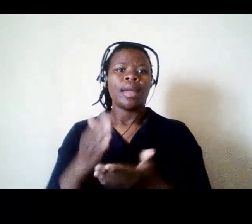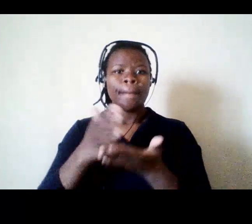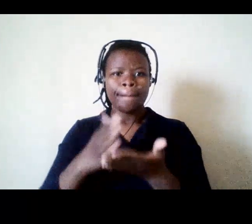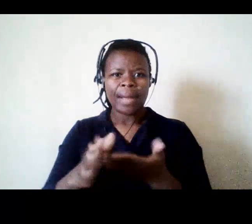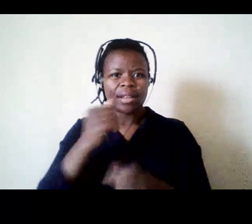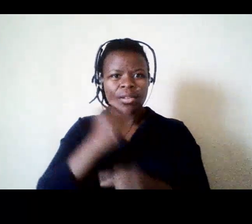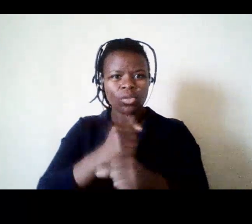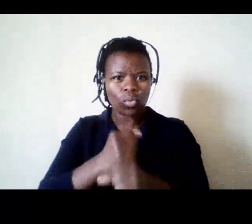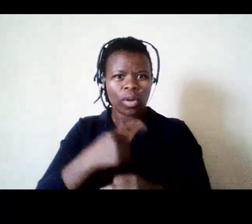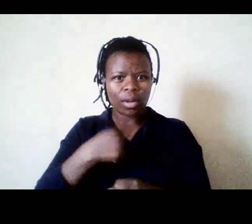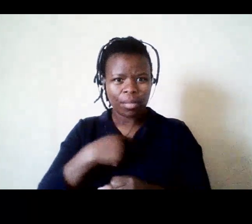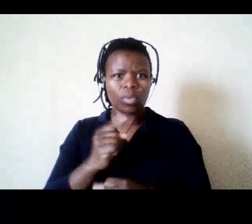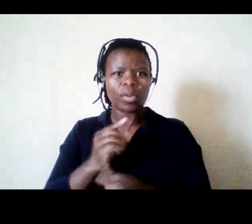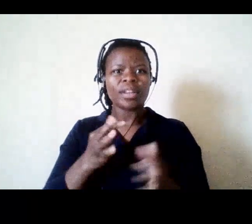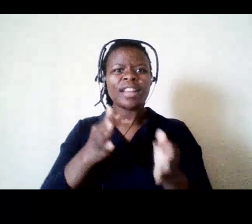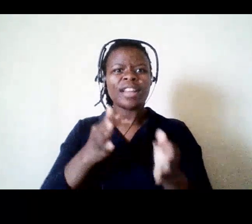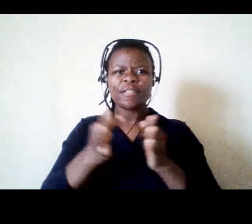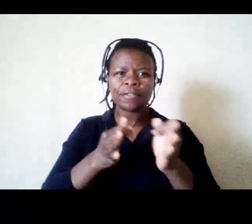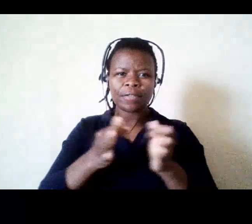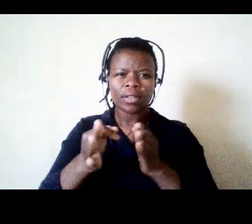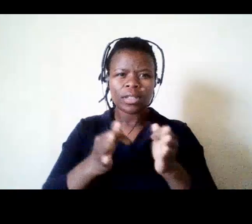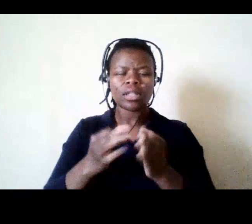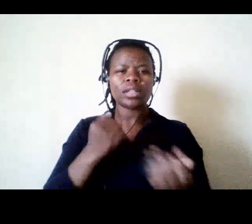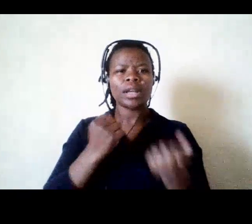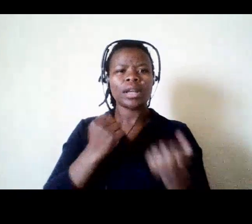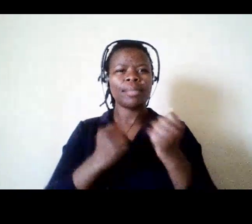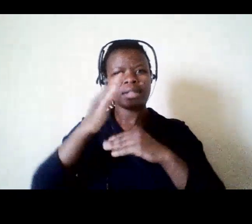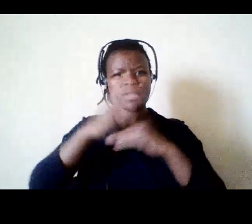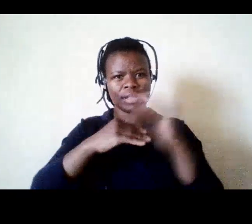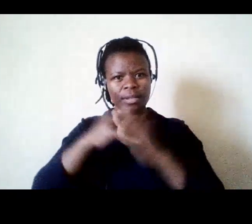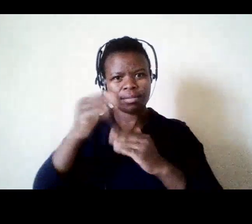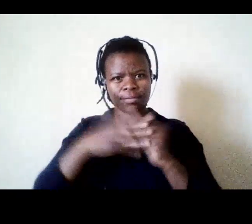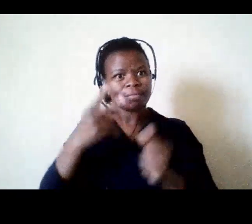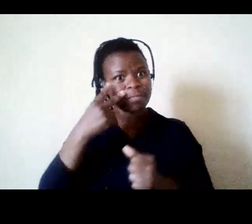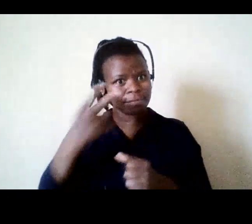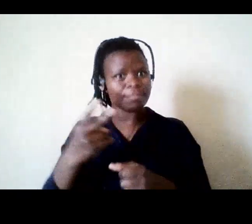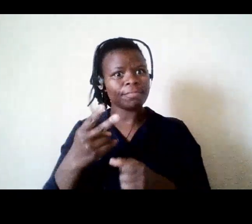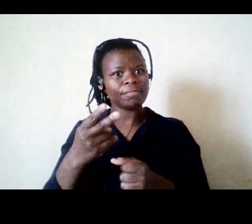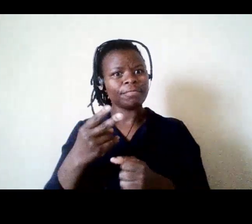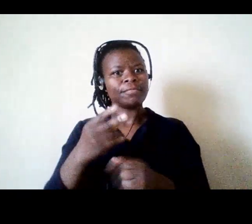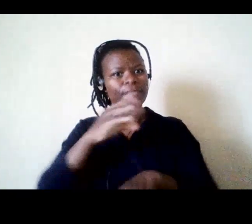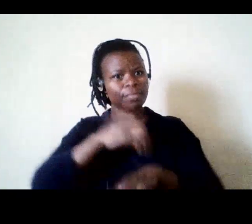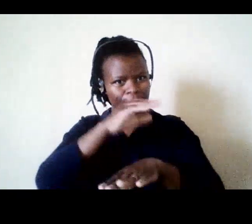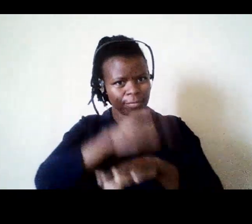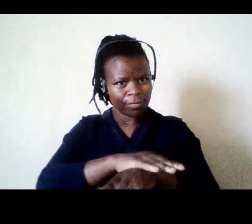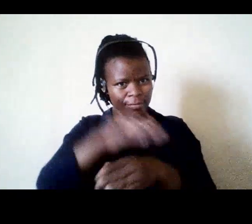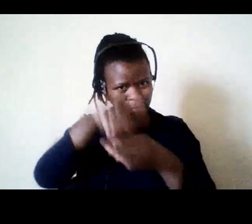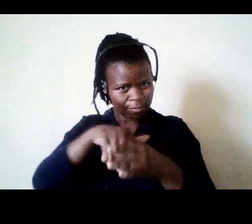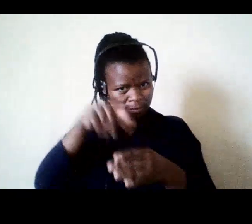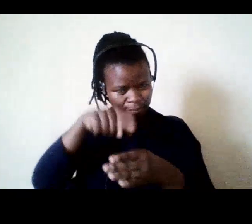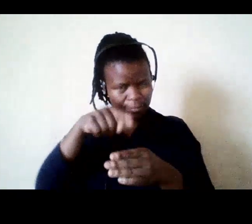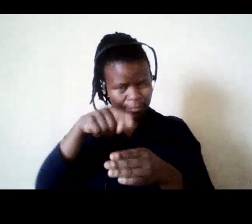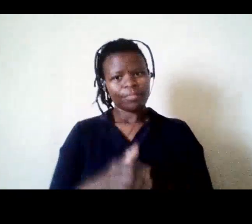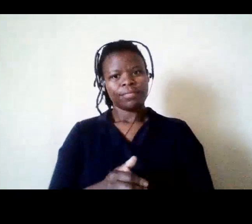society organization. I see an opportunity in this content. Great. Okay, Afikile, you have the floor.